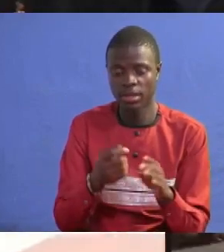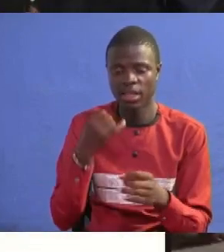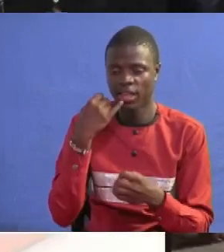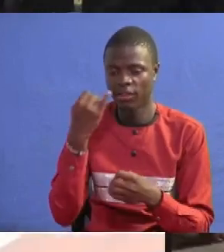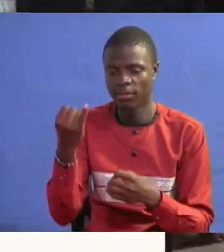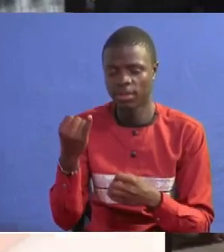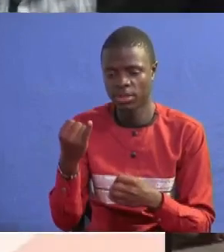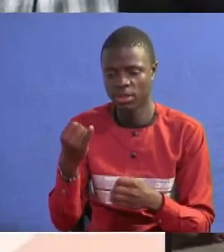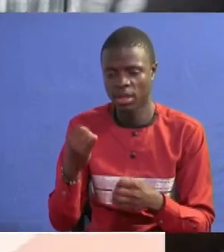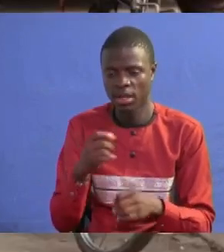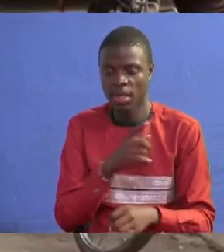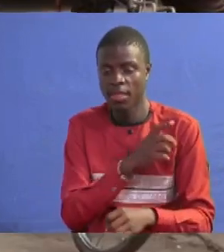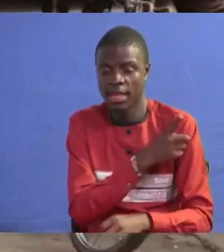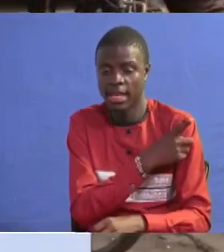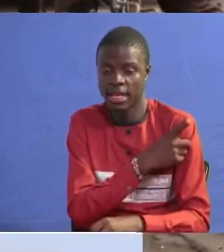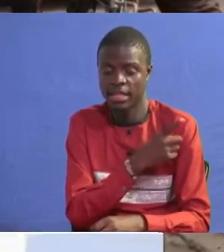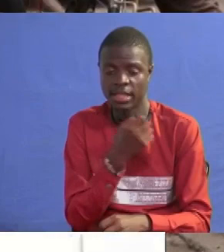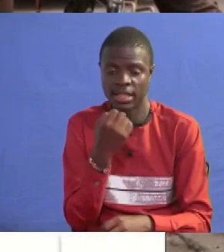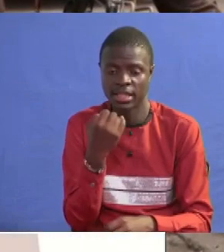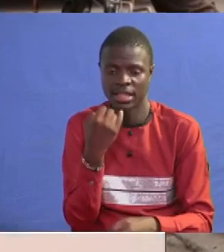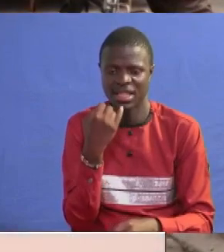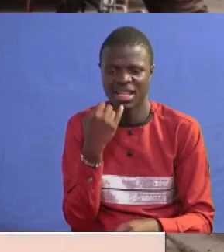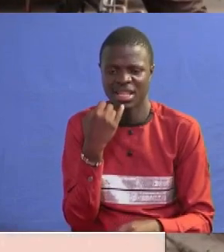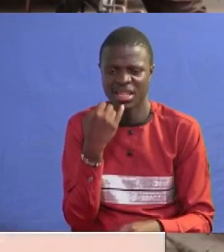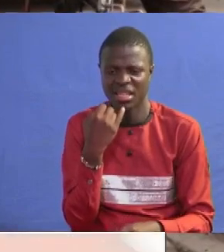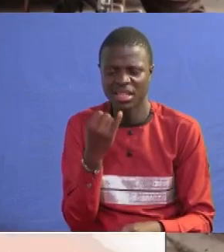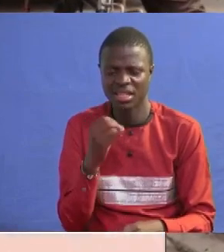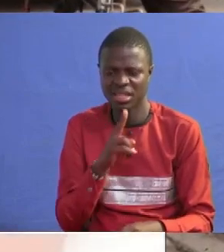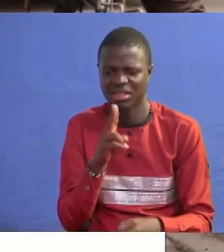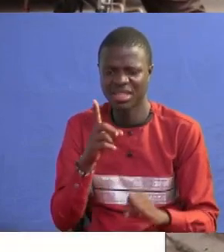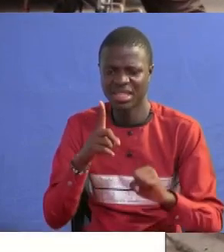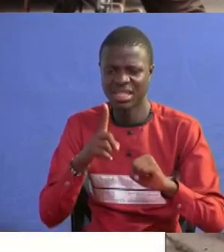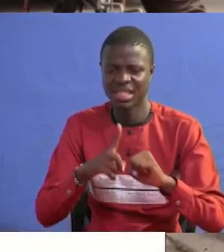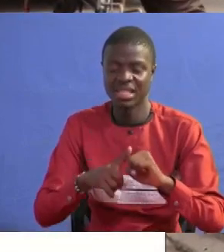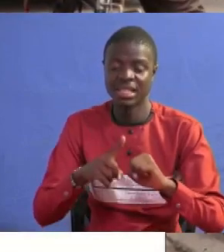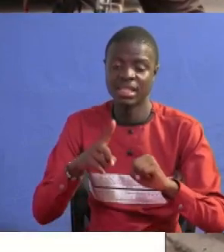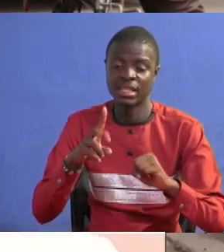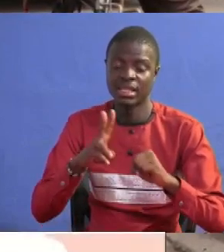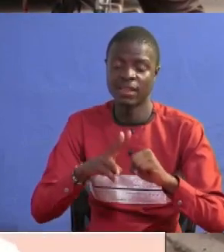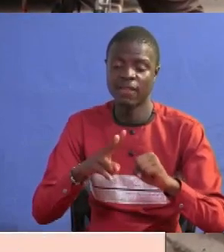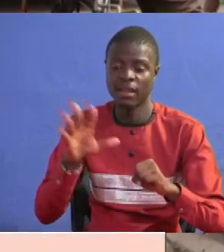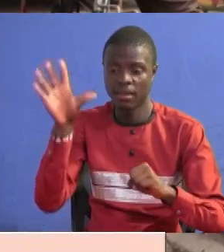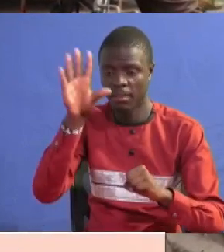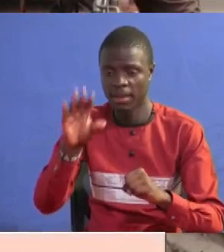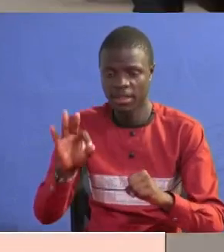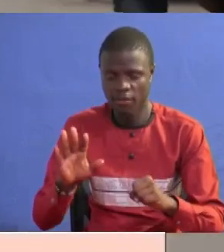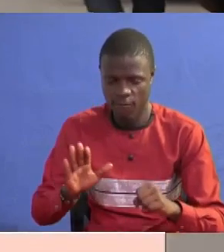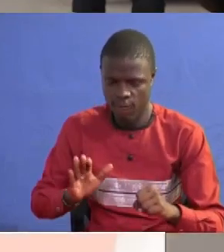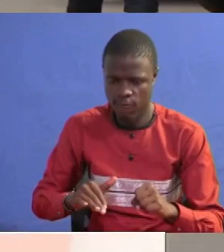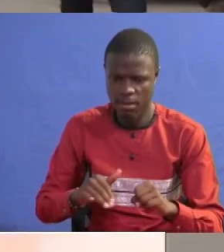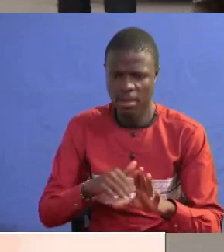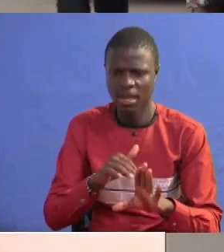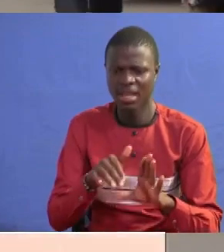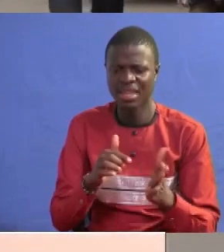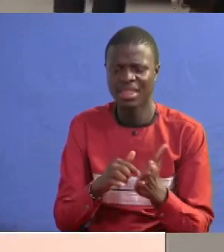Information, ugonjwa wa uvimbe wa ovari huathiri takriban 7% ya wanawake maishani. Wanawake baada ya kumaliza hedhi